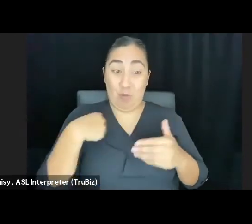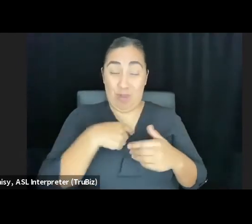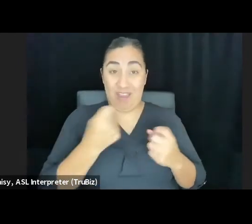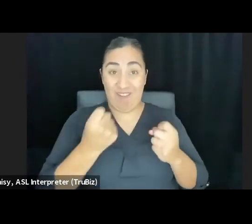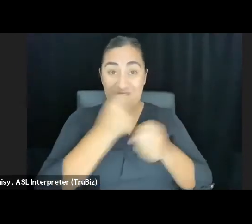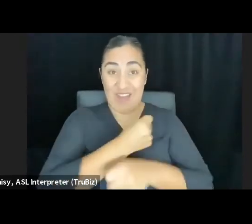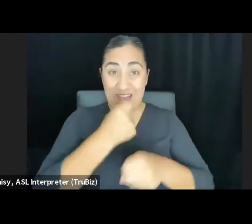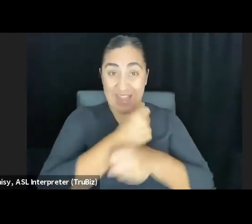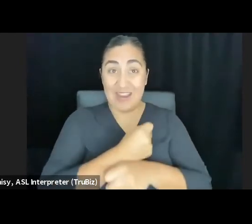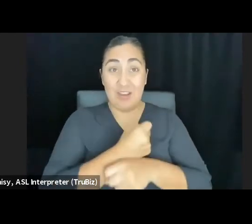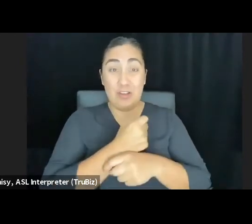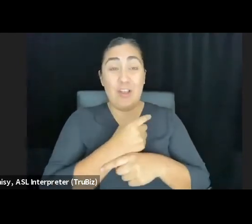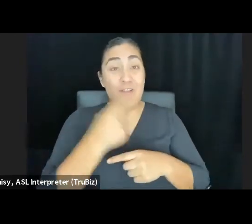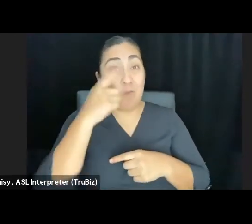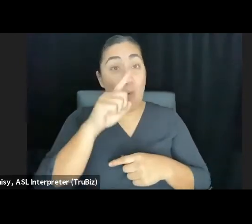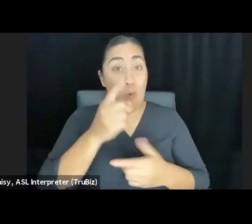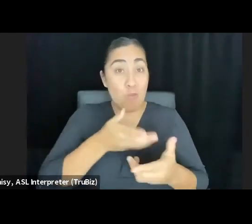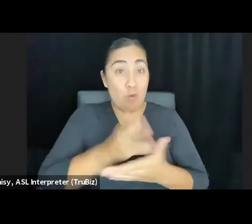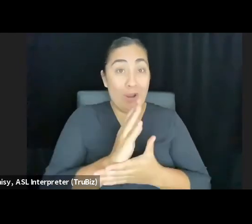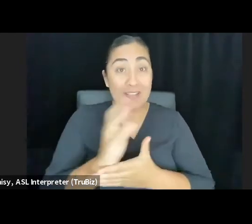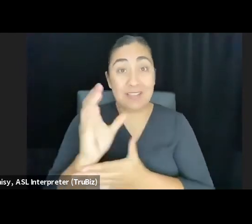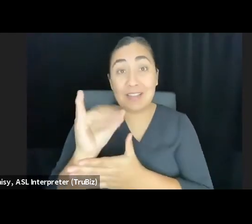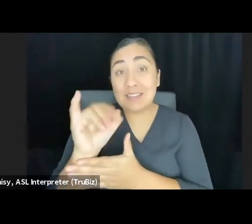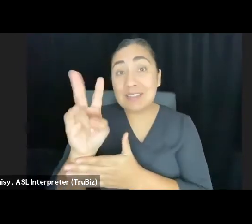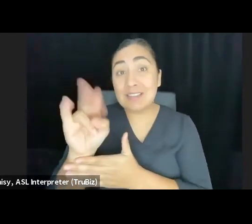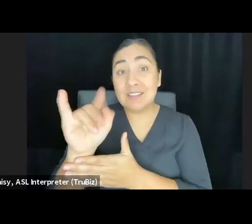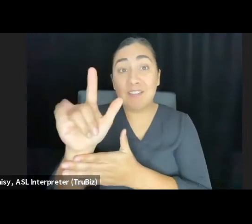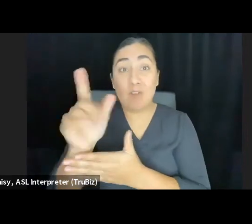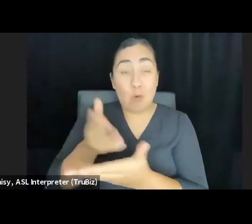And here we are fighting for the right to vote in